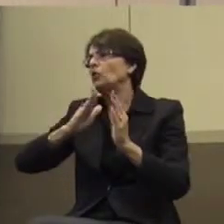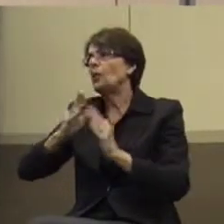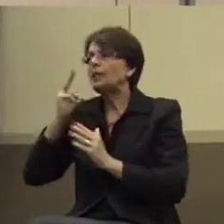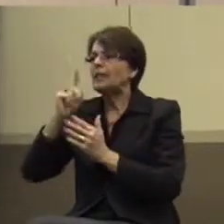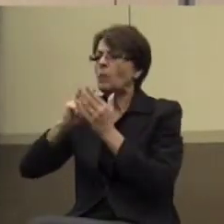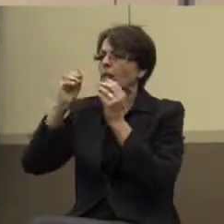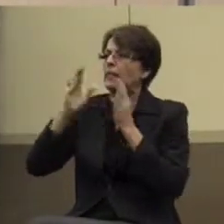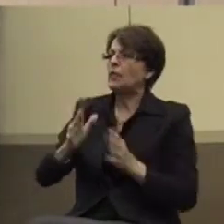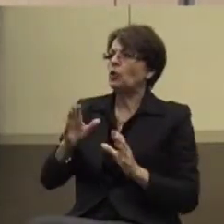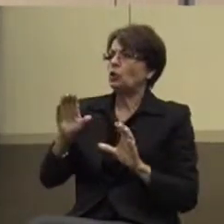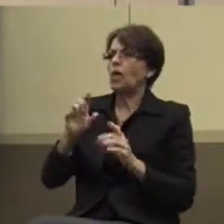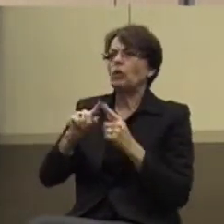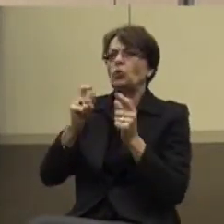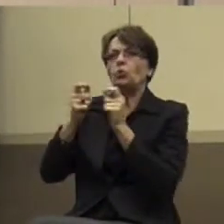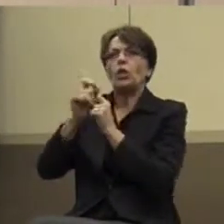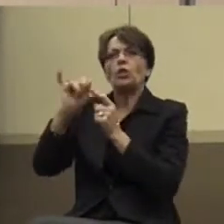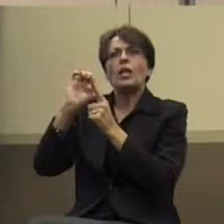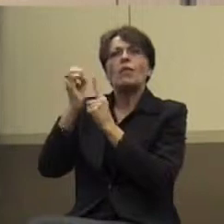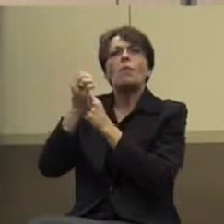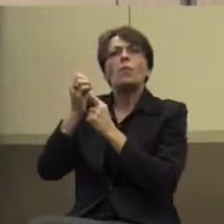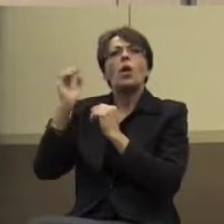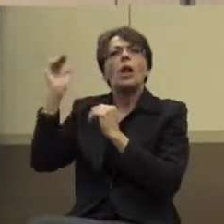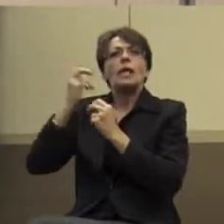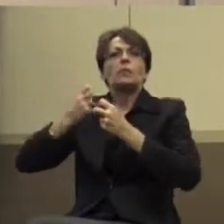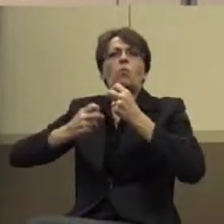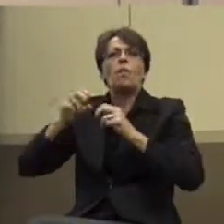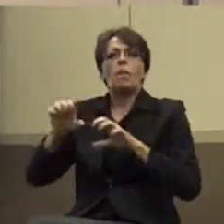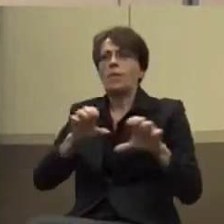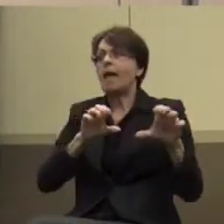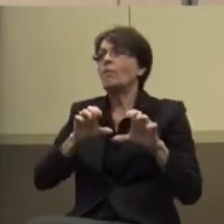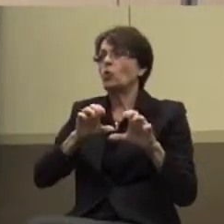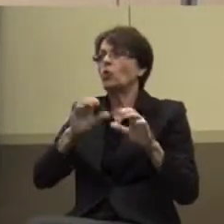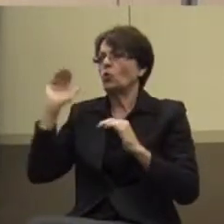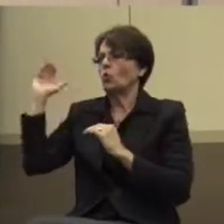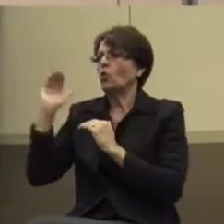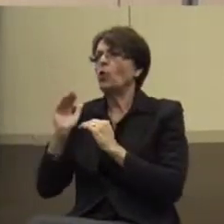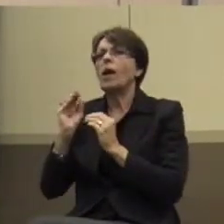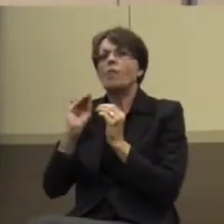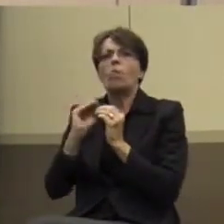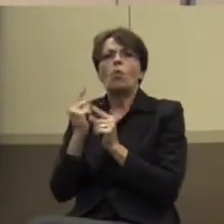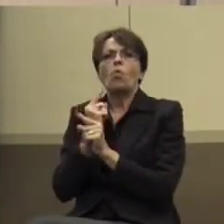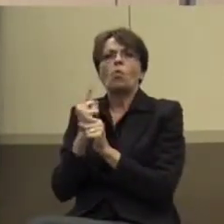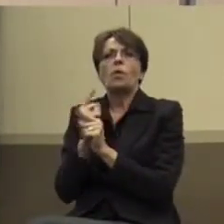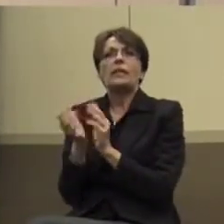change the environment so that there's less problem behavior, more appropriate skill.